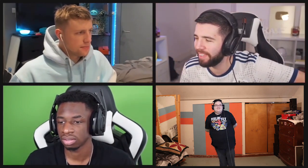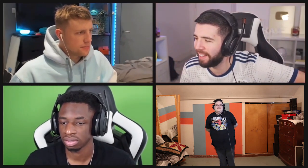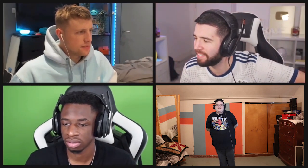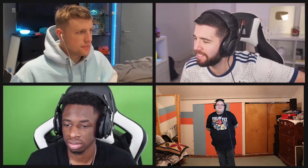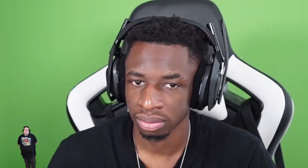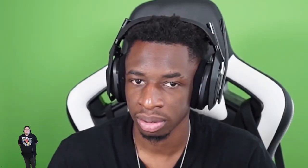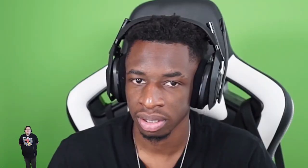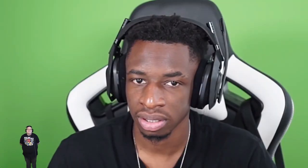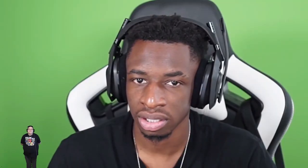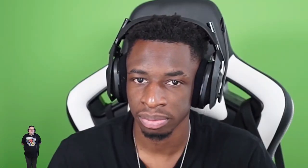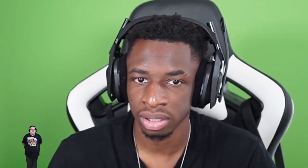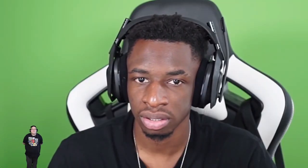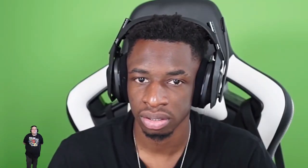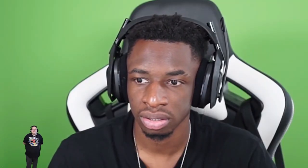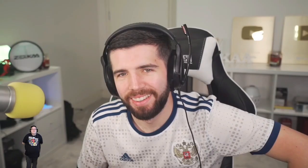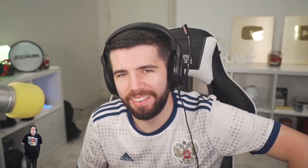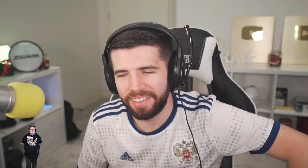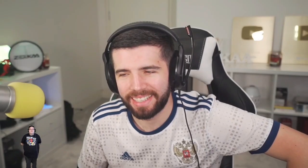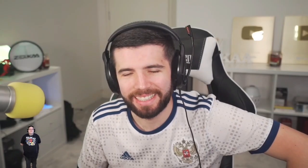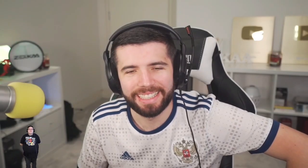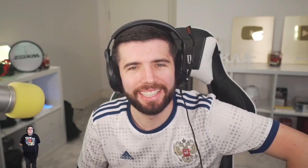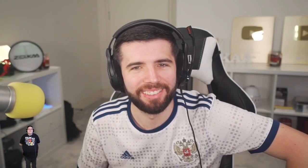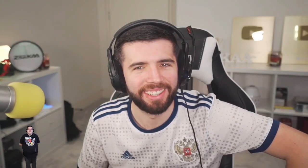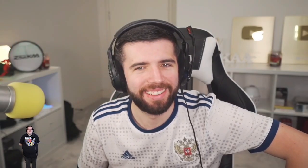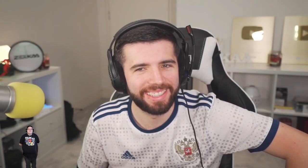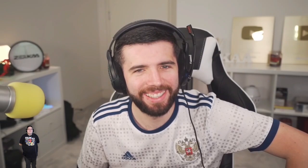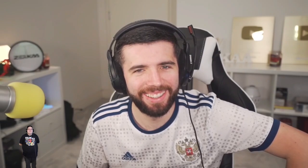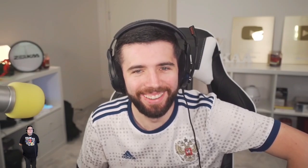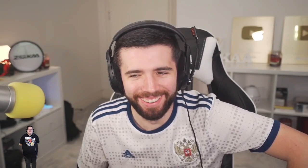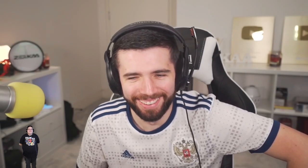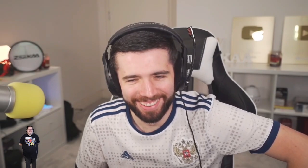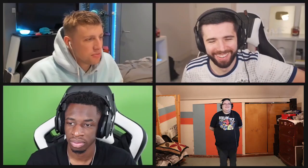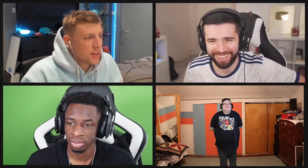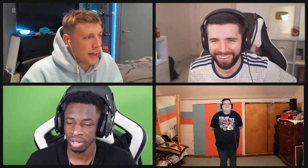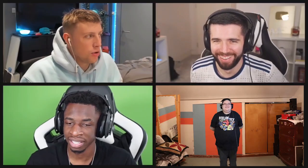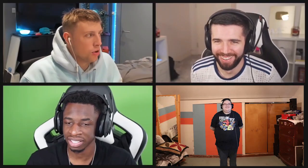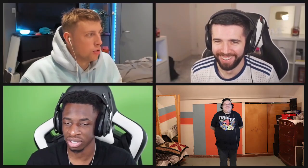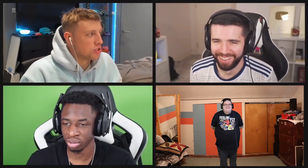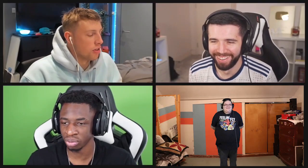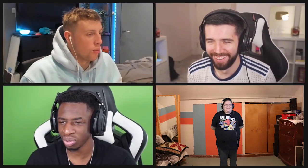app in real life. What do you mean that sounds familiar? I mean, it's just in Tinder in real life, is it not?